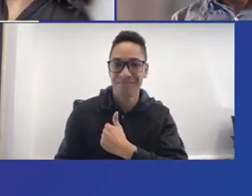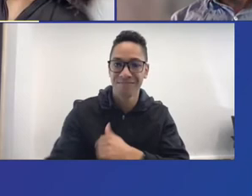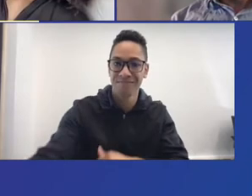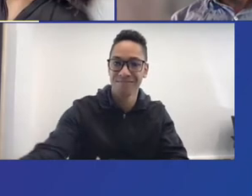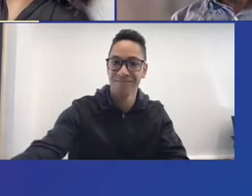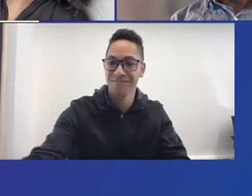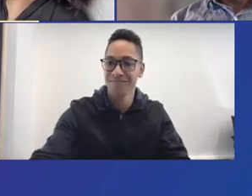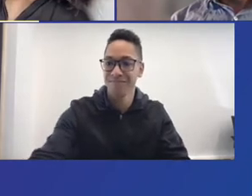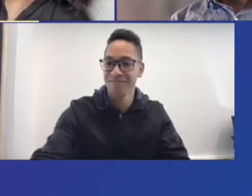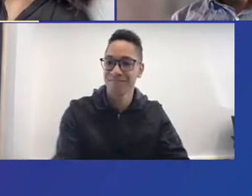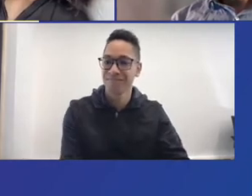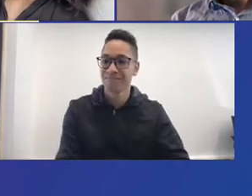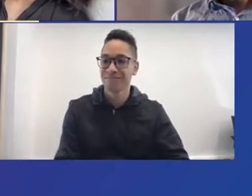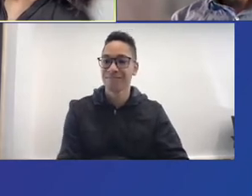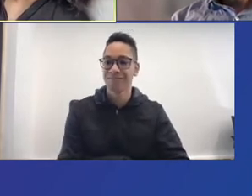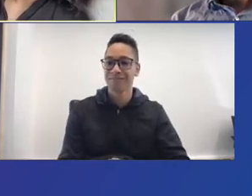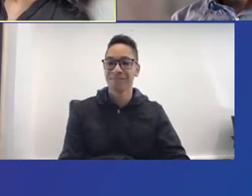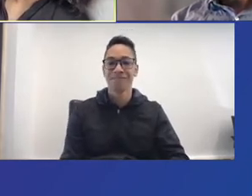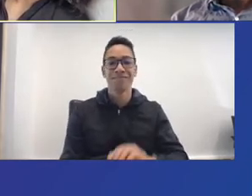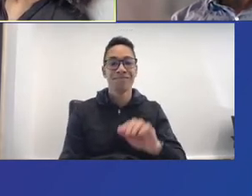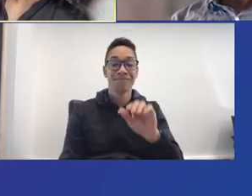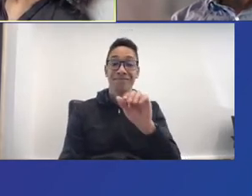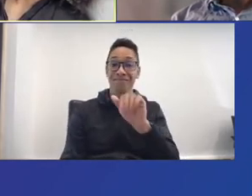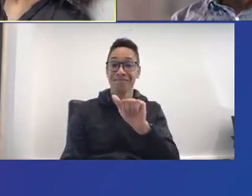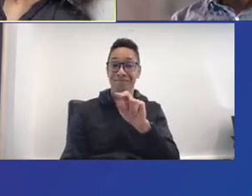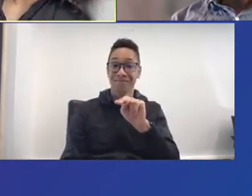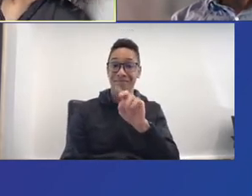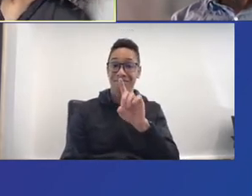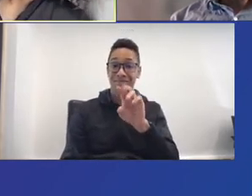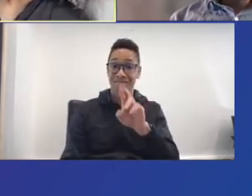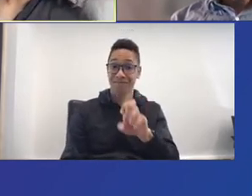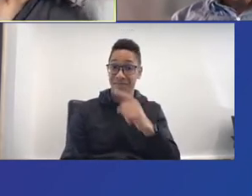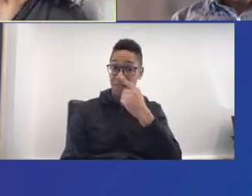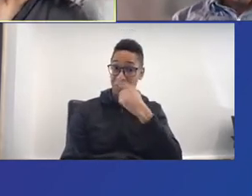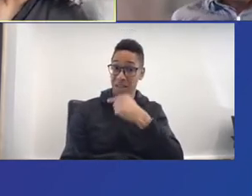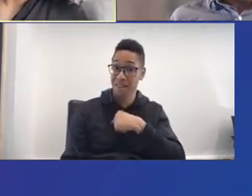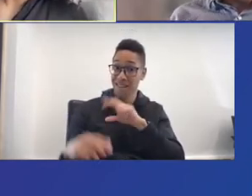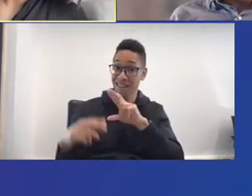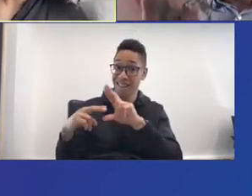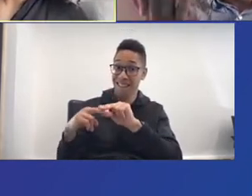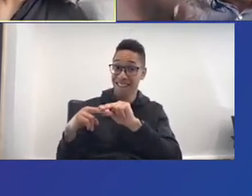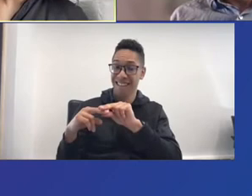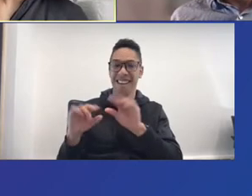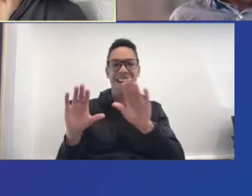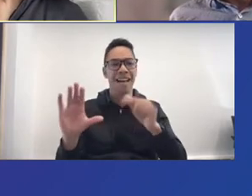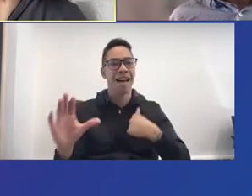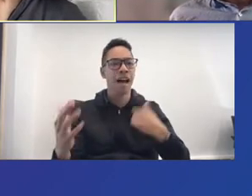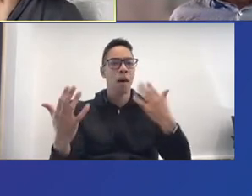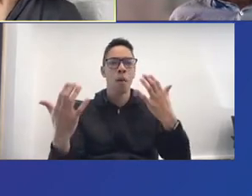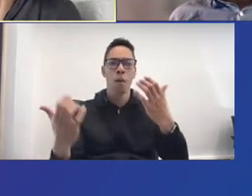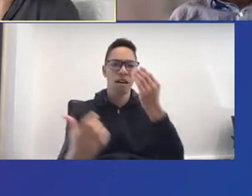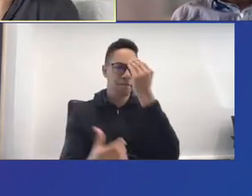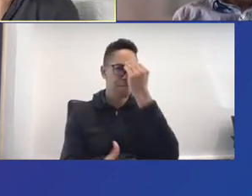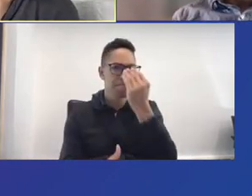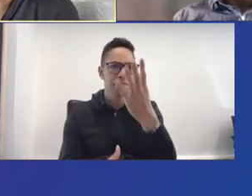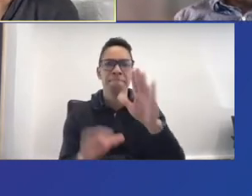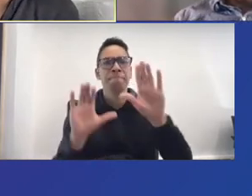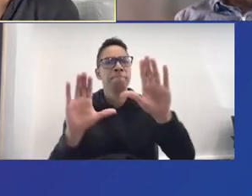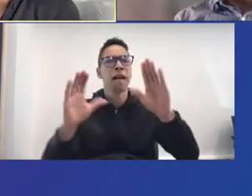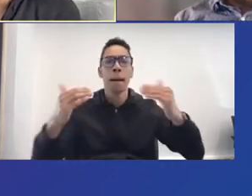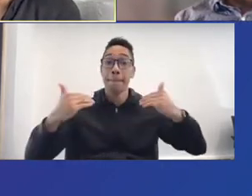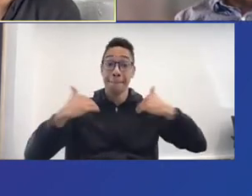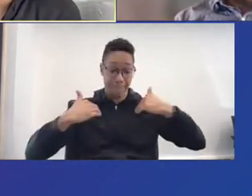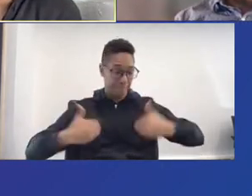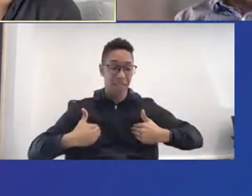okay. Andre, can I come back for a little bit? I want to say the body doesn't